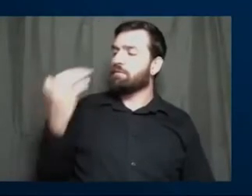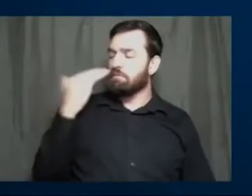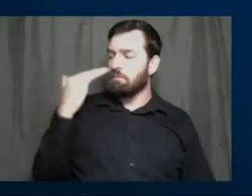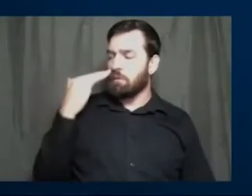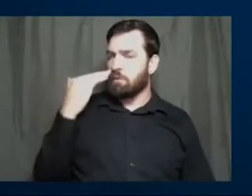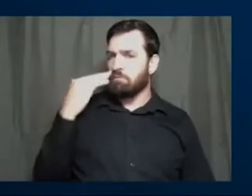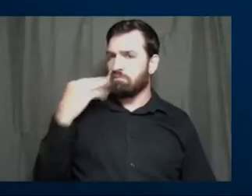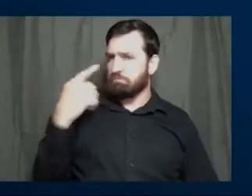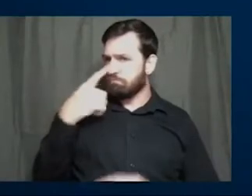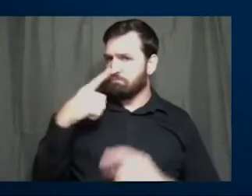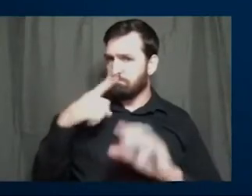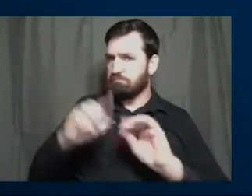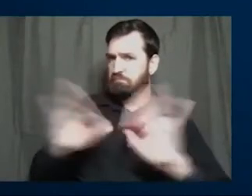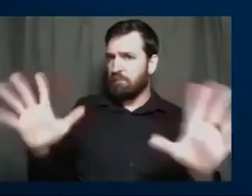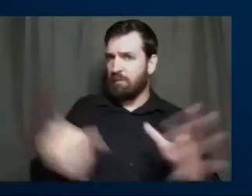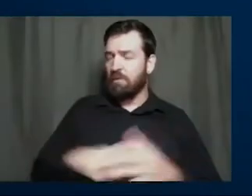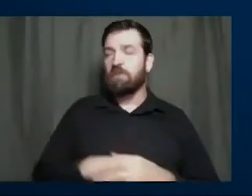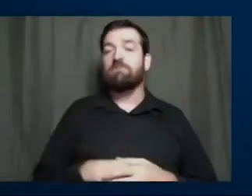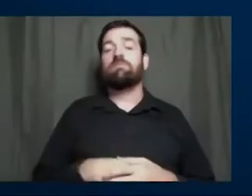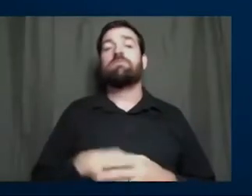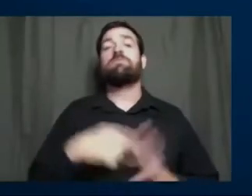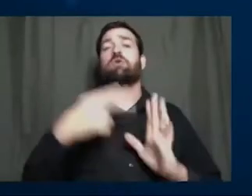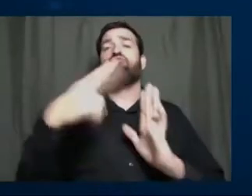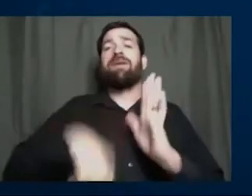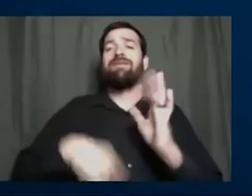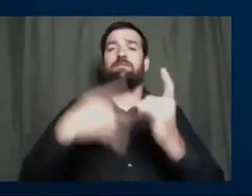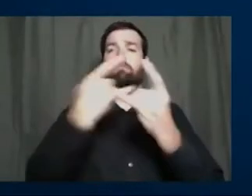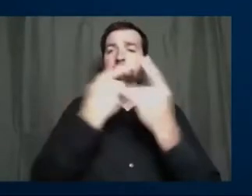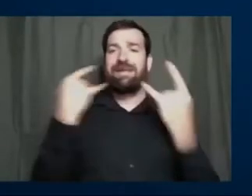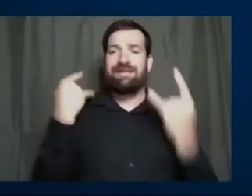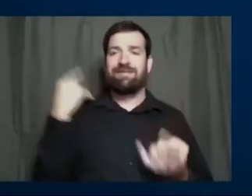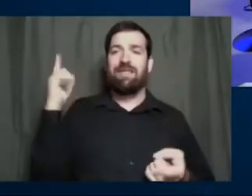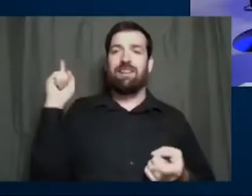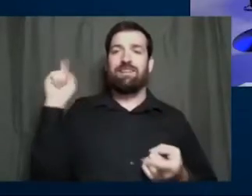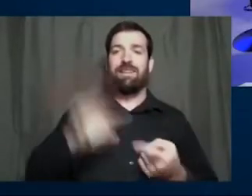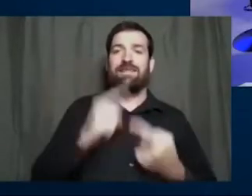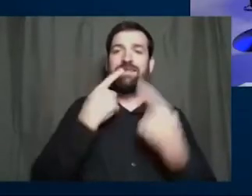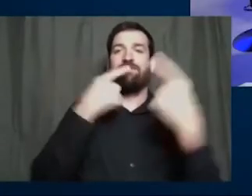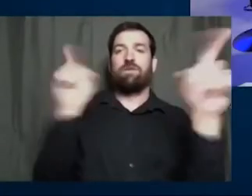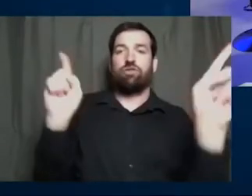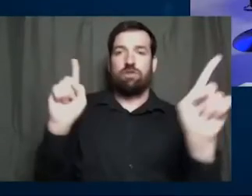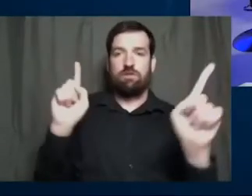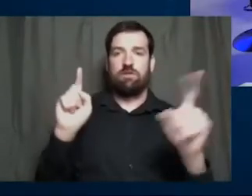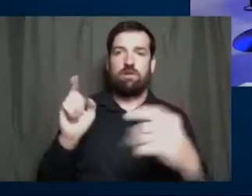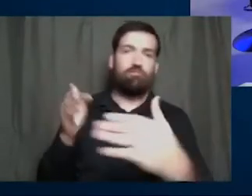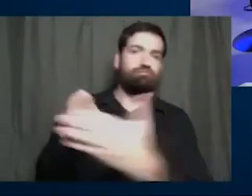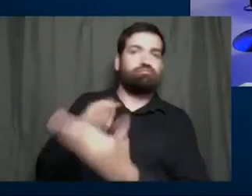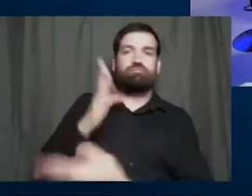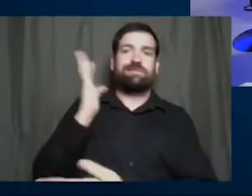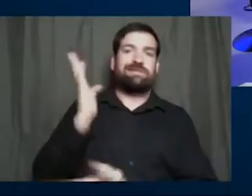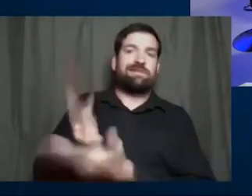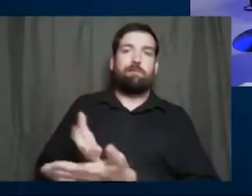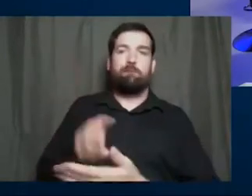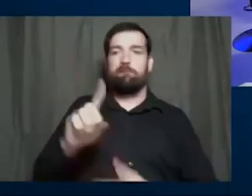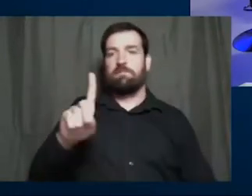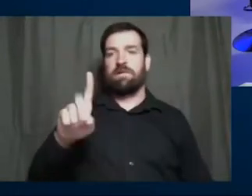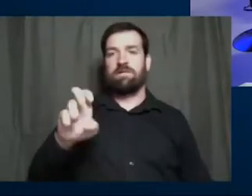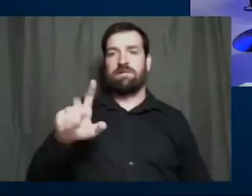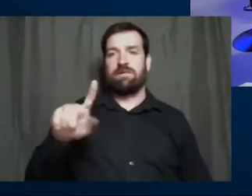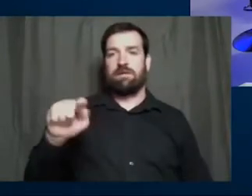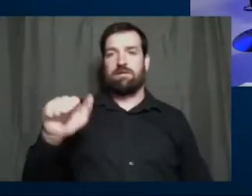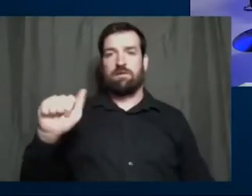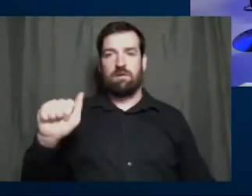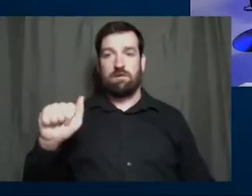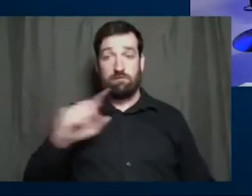says, I've heard or read that masks aren't as efficient in stopping the Delta variant. You just kind of mentioned that. So is it really safe for